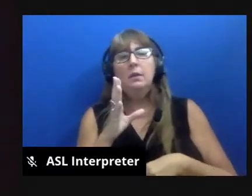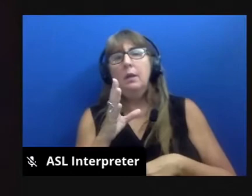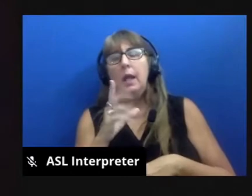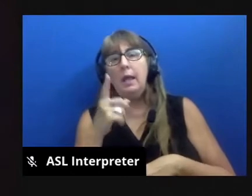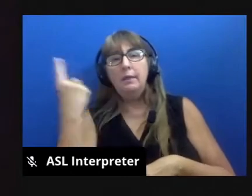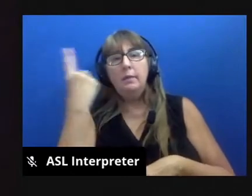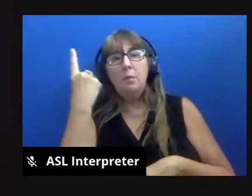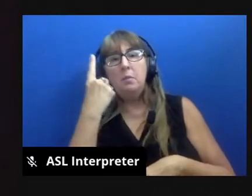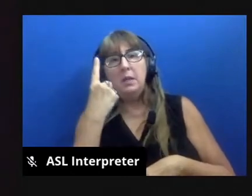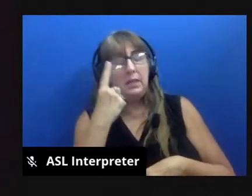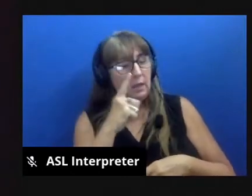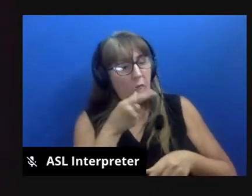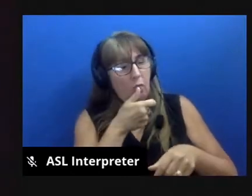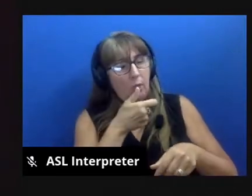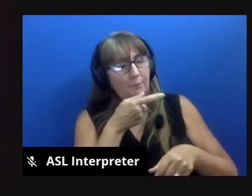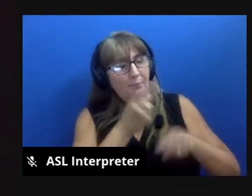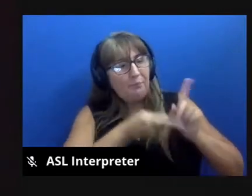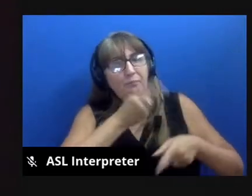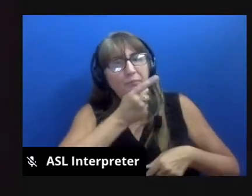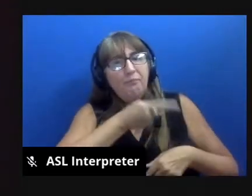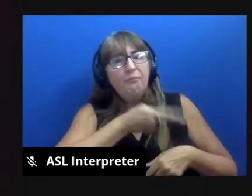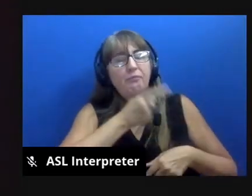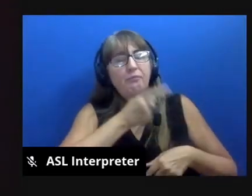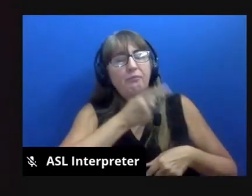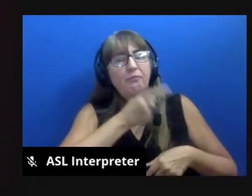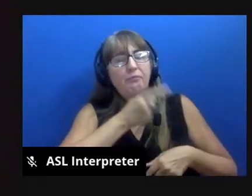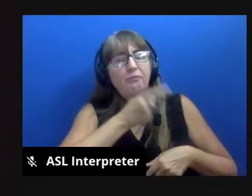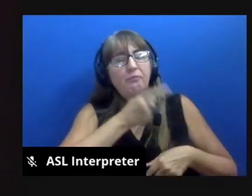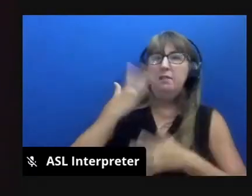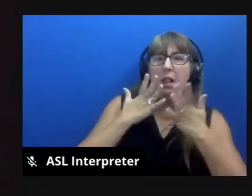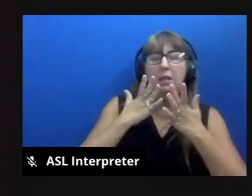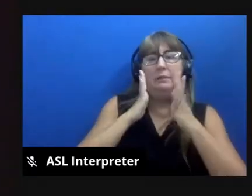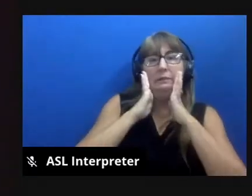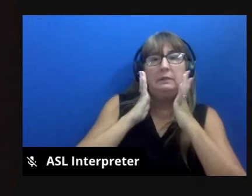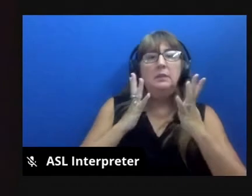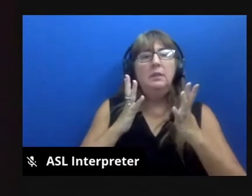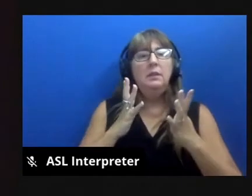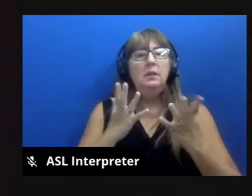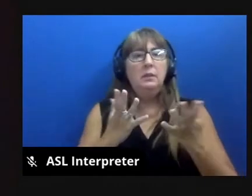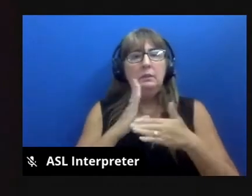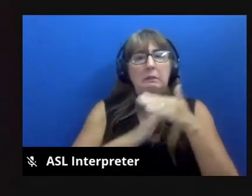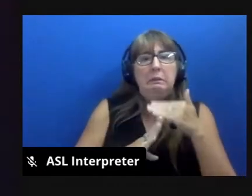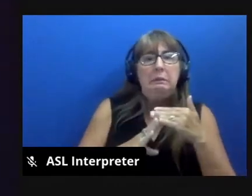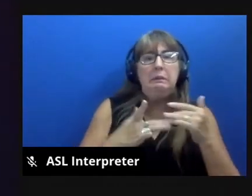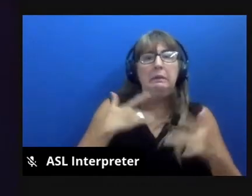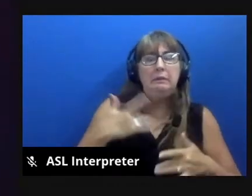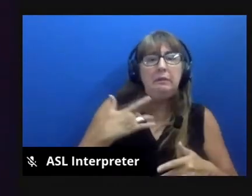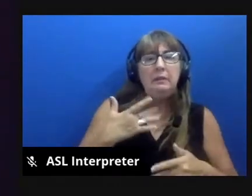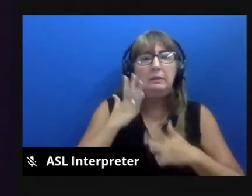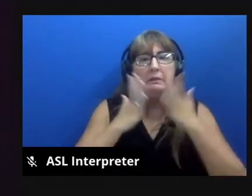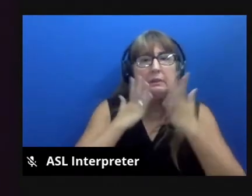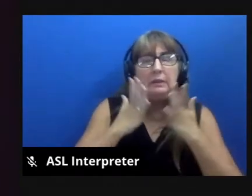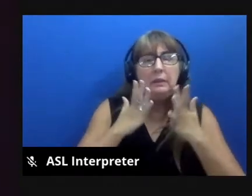well, I don't want to keep getting shamed and humiliated, and there's no place for me to have my feelings about being shamed and humiliated, because when I do, I